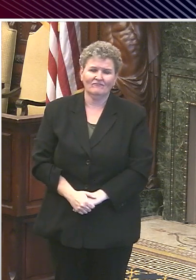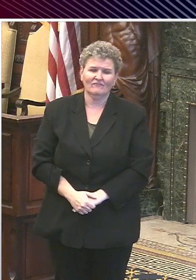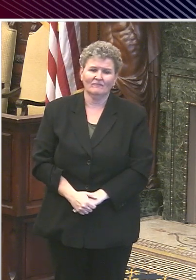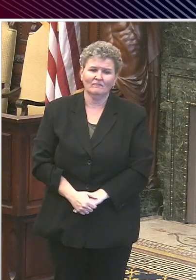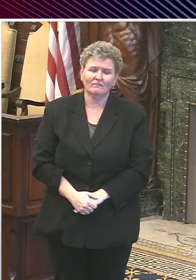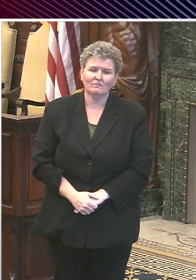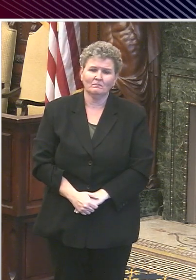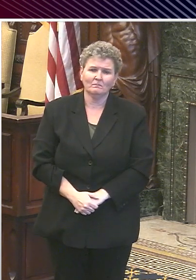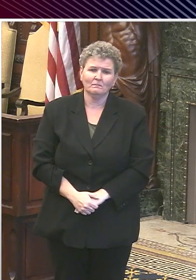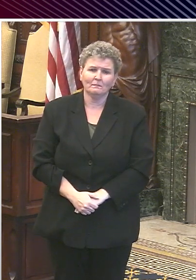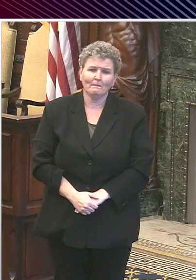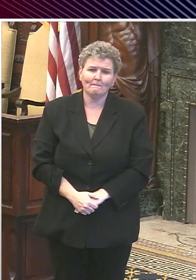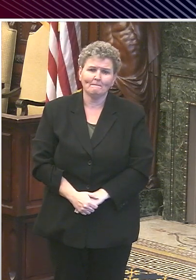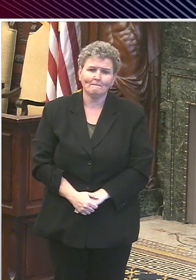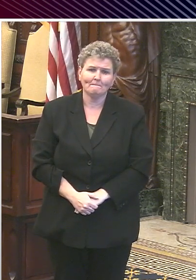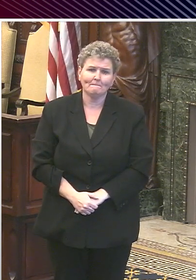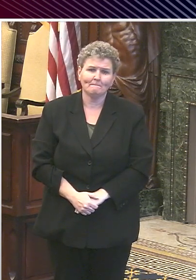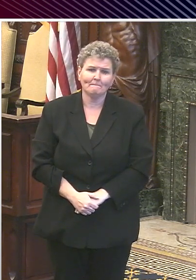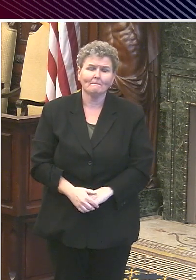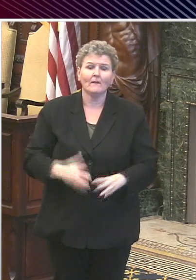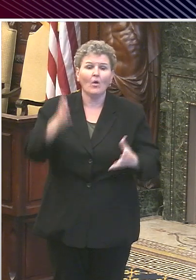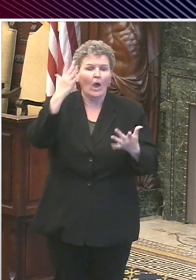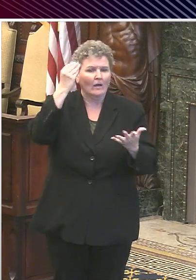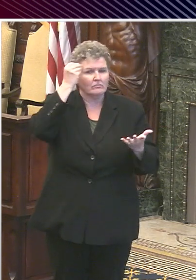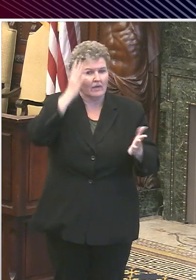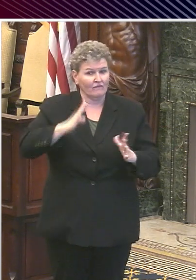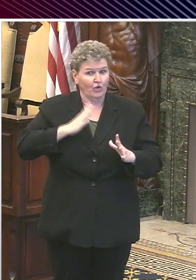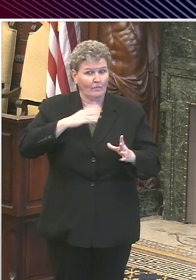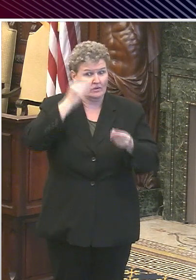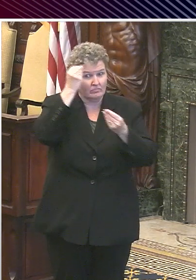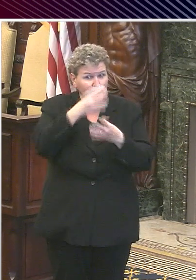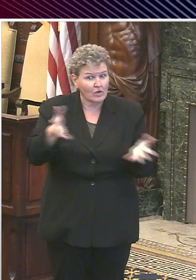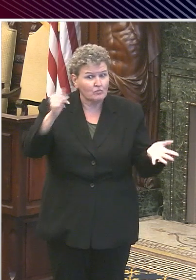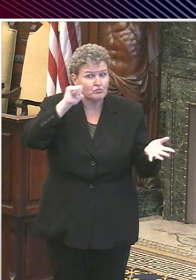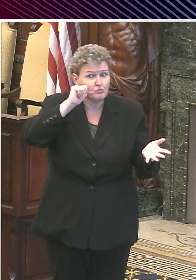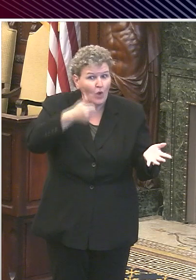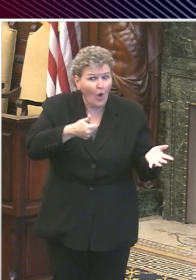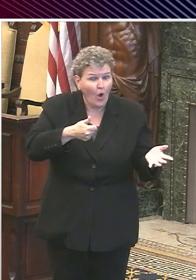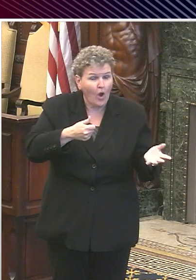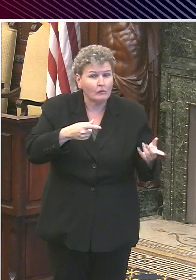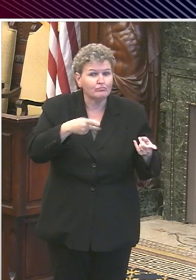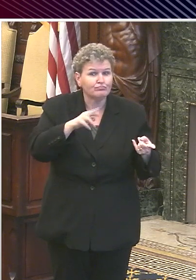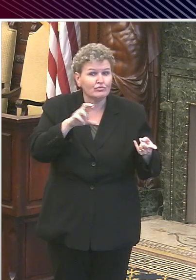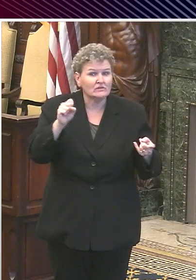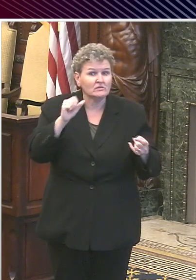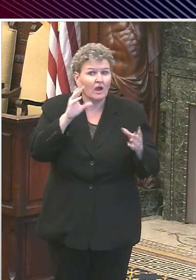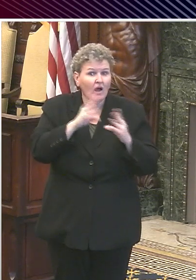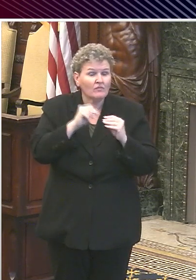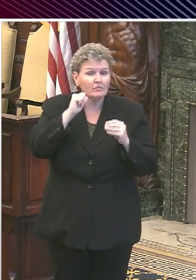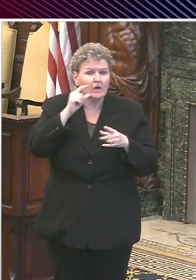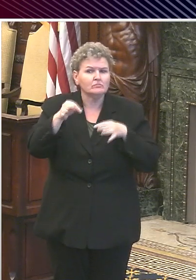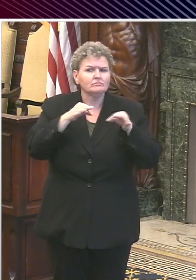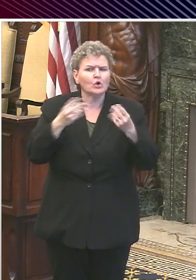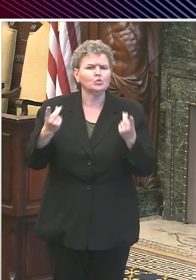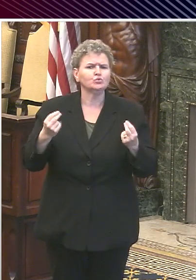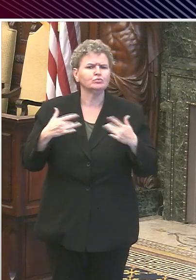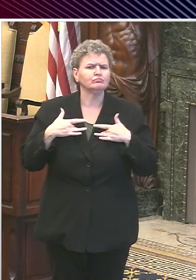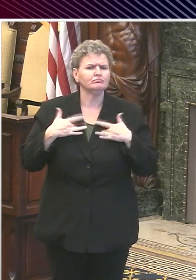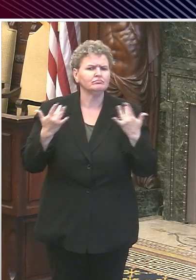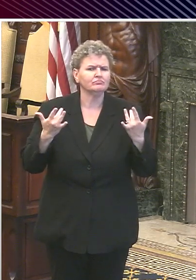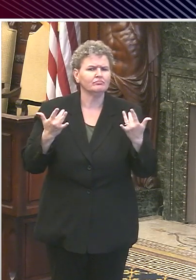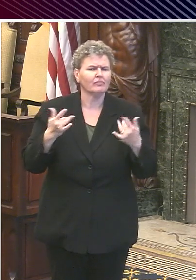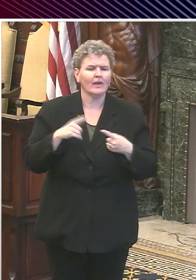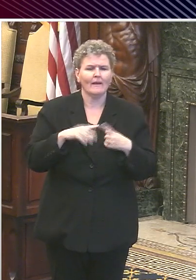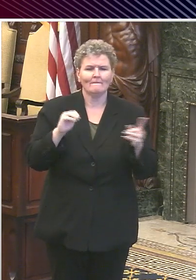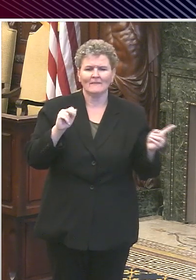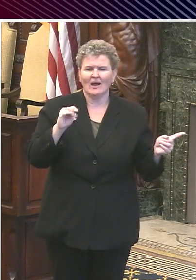briefing or a formal update on activities tomorrow, sometime after 9, or? Manny, we would not forget you. We will make